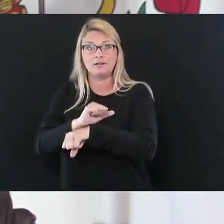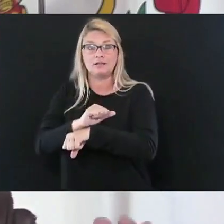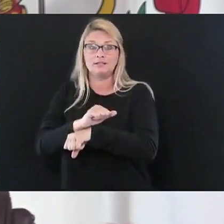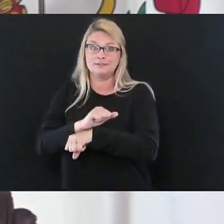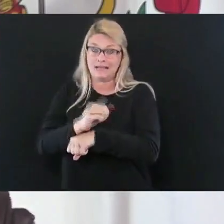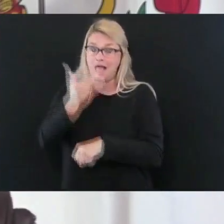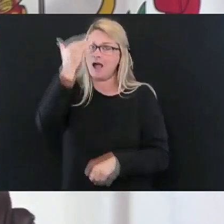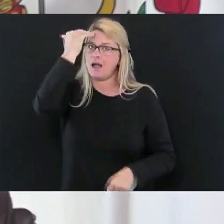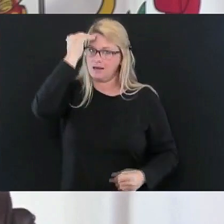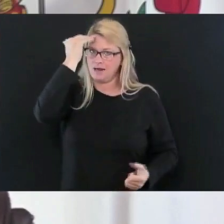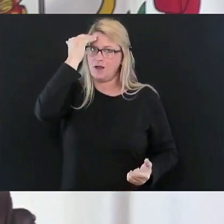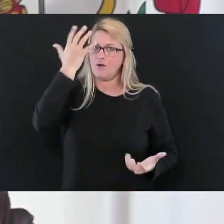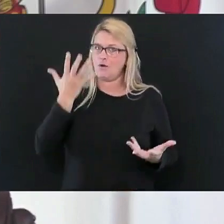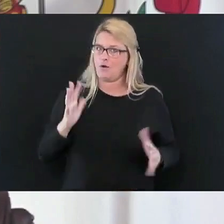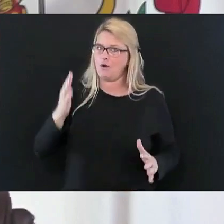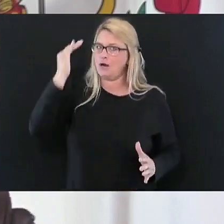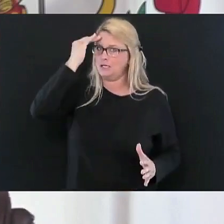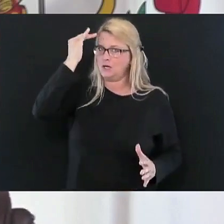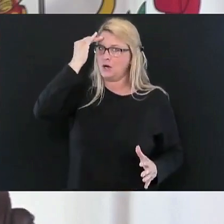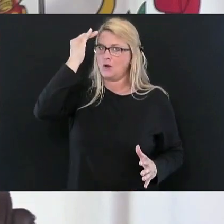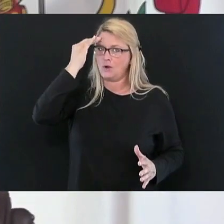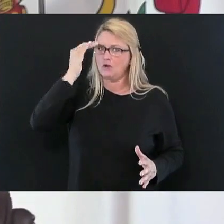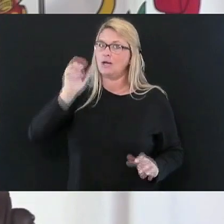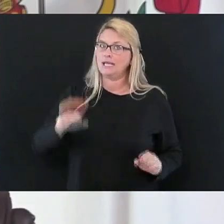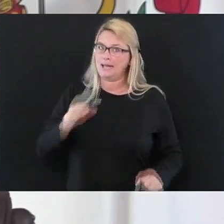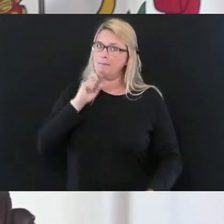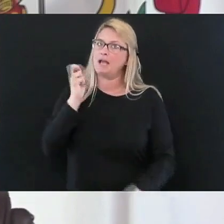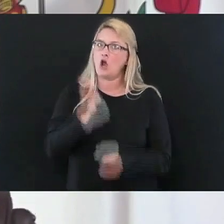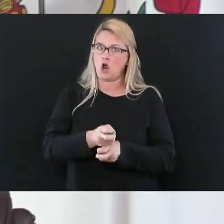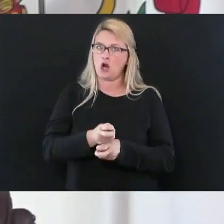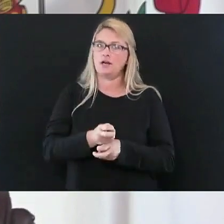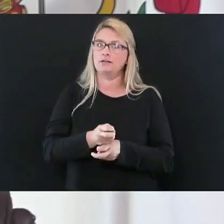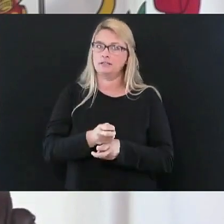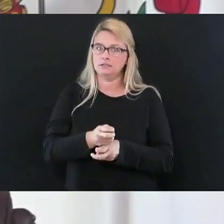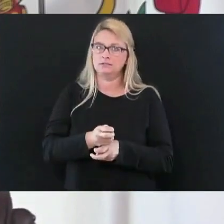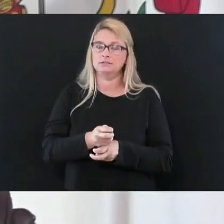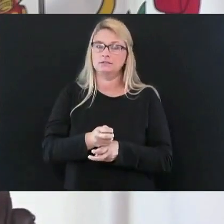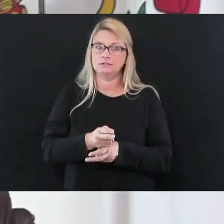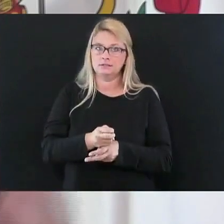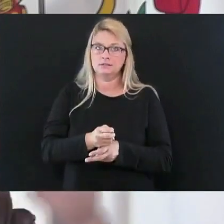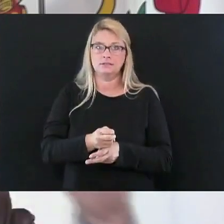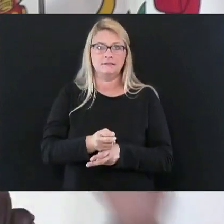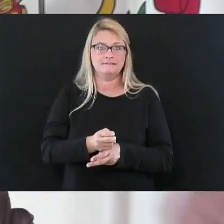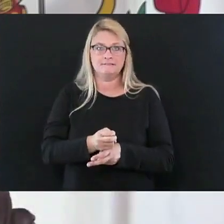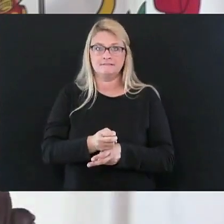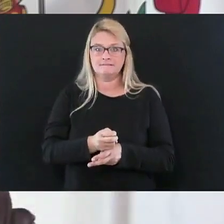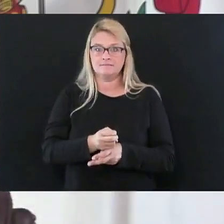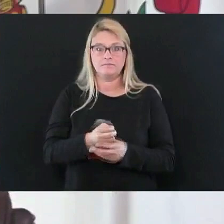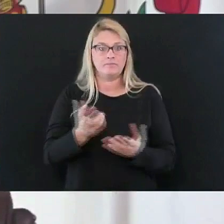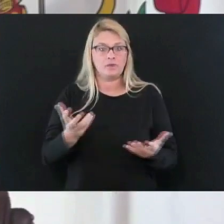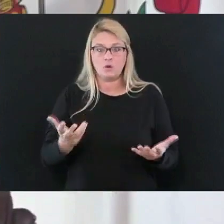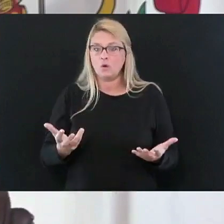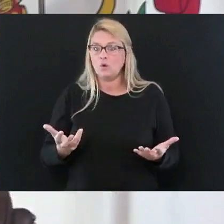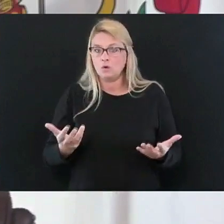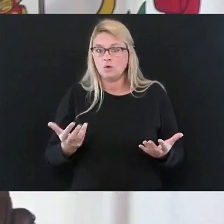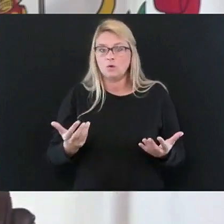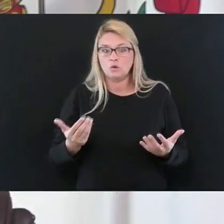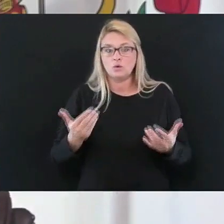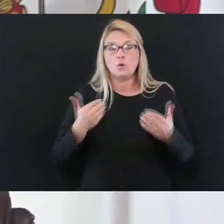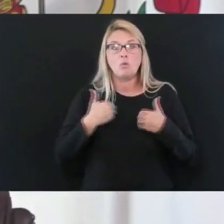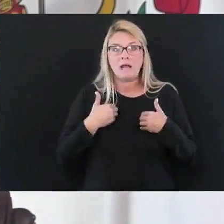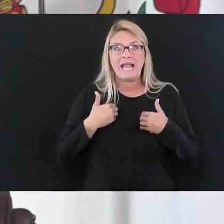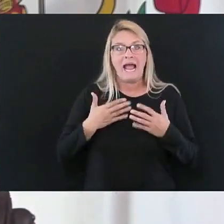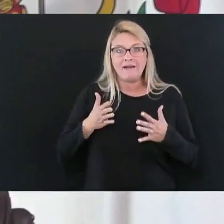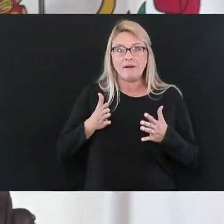I know that could be devastating beyond belief. And if it is, we've given you a path there and